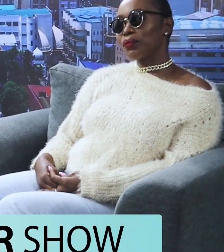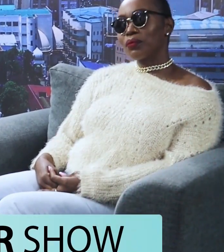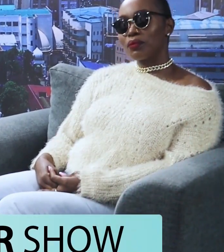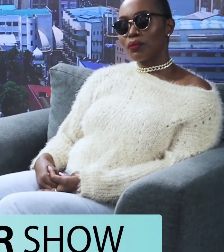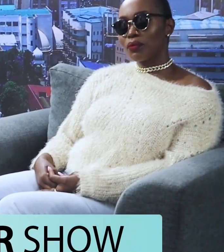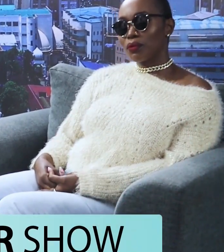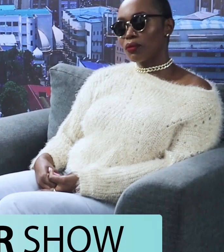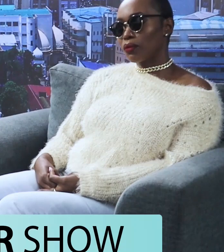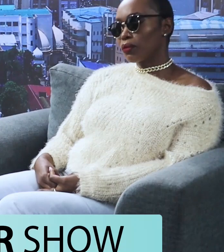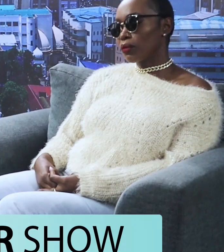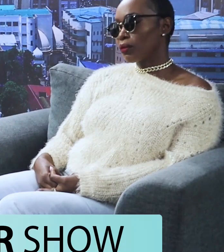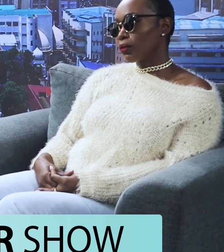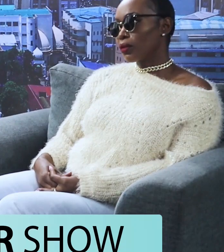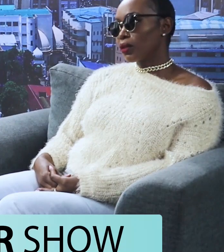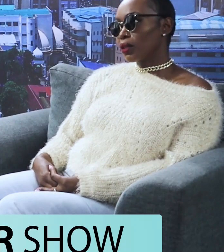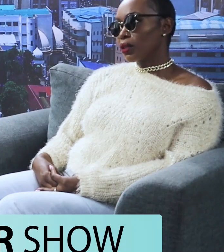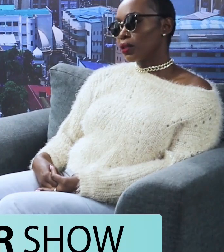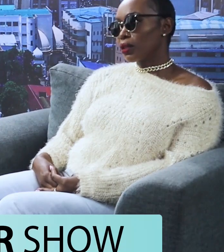I want to ask you,